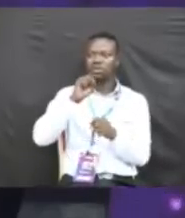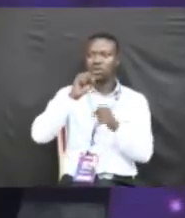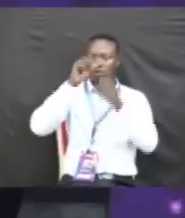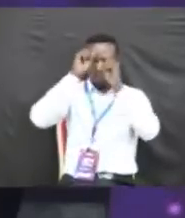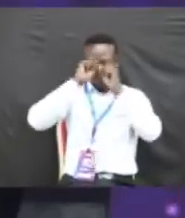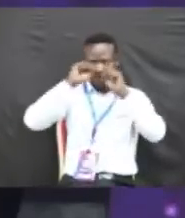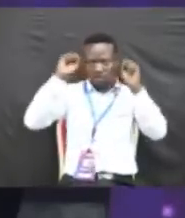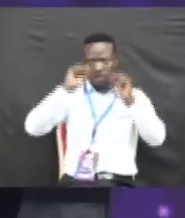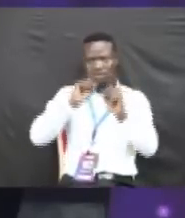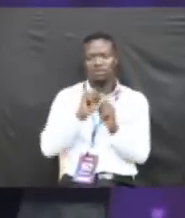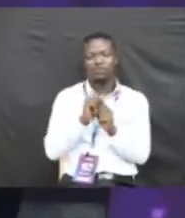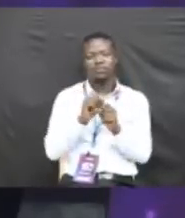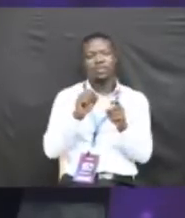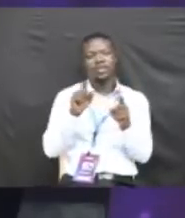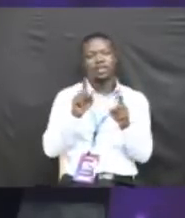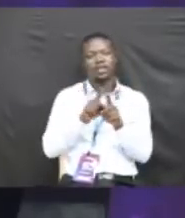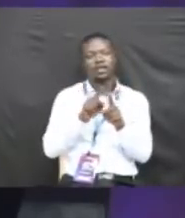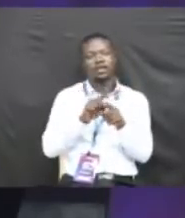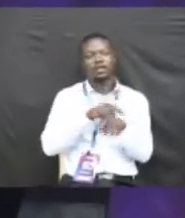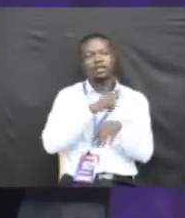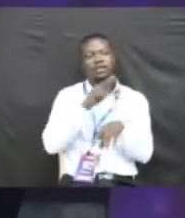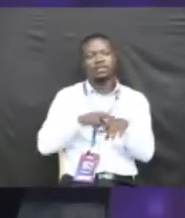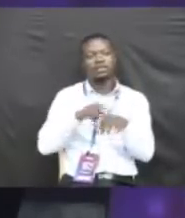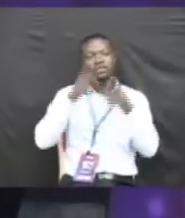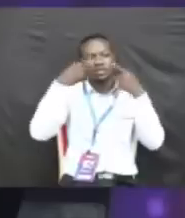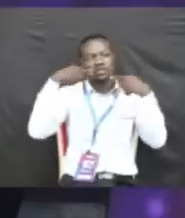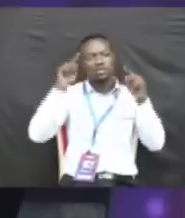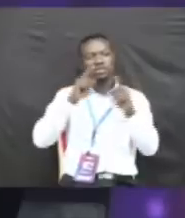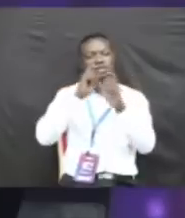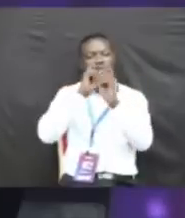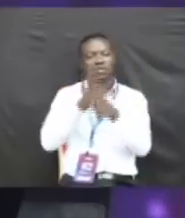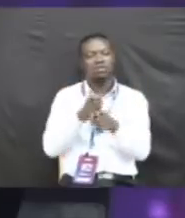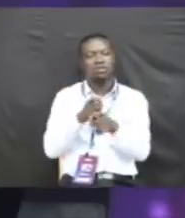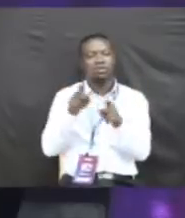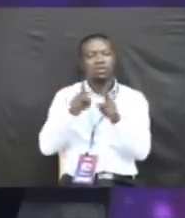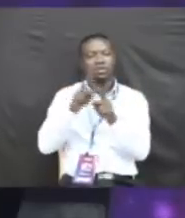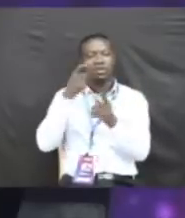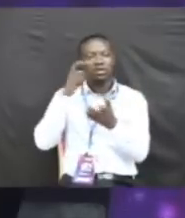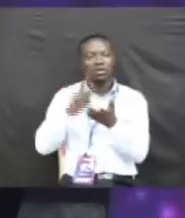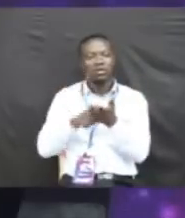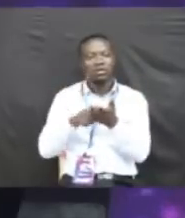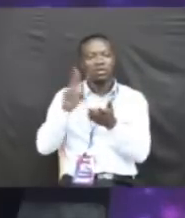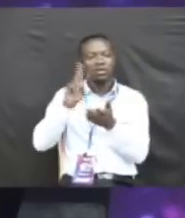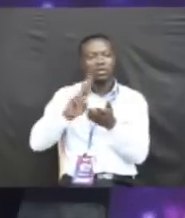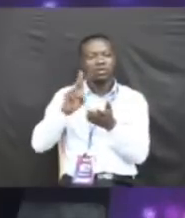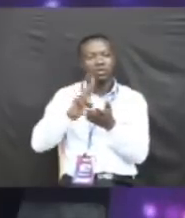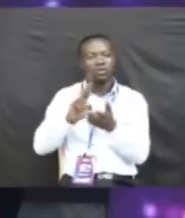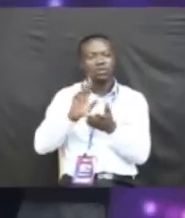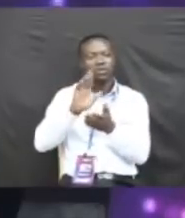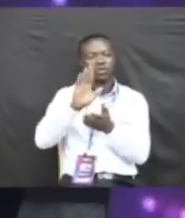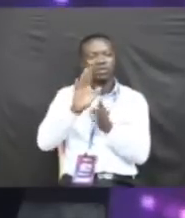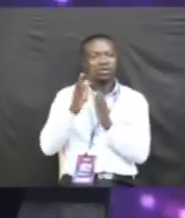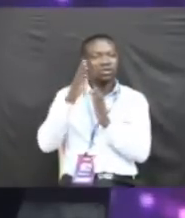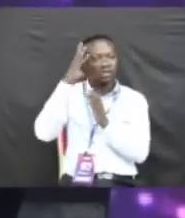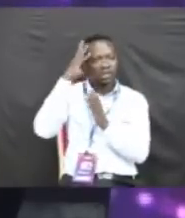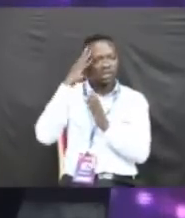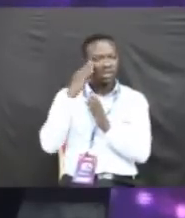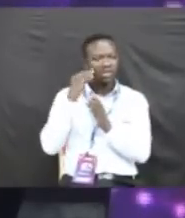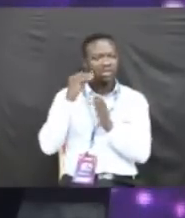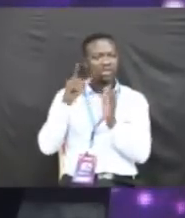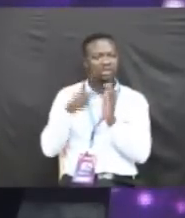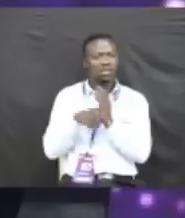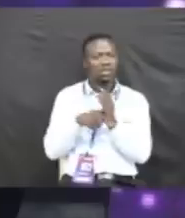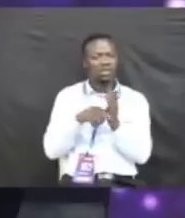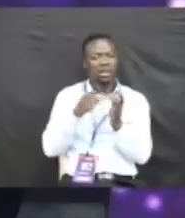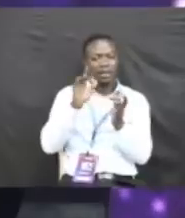president and the national excellence award in recognition of using his immense experience in infectious